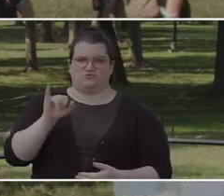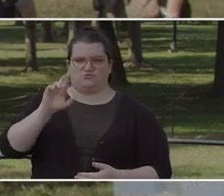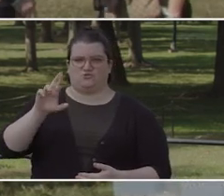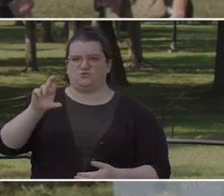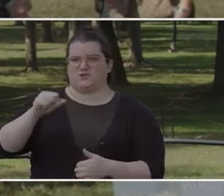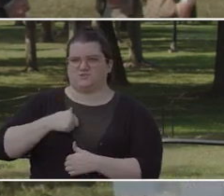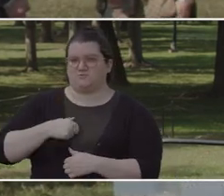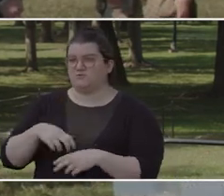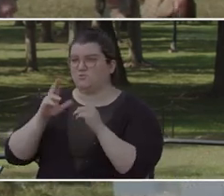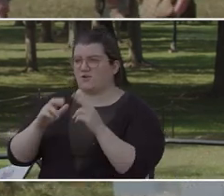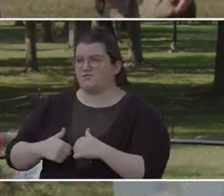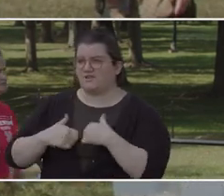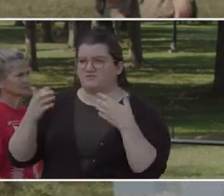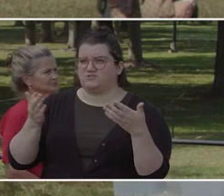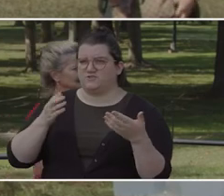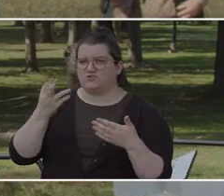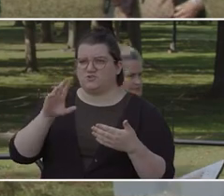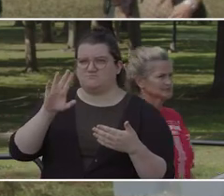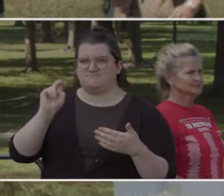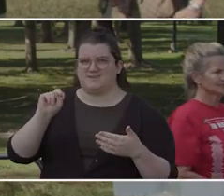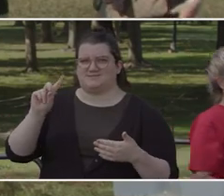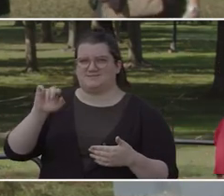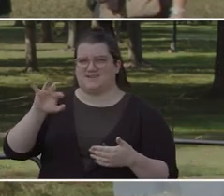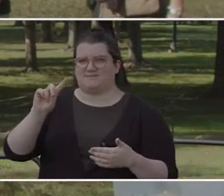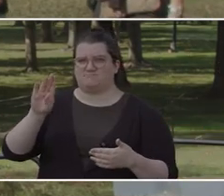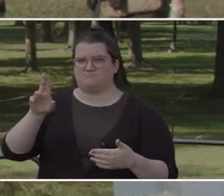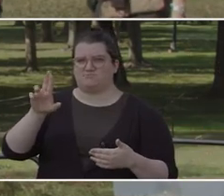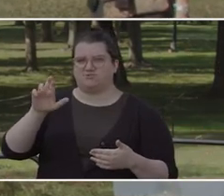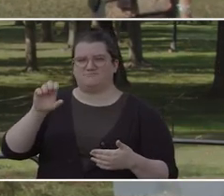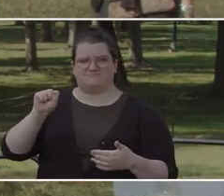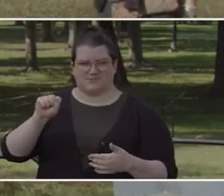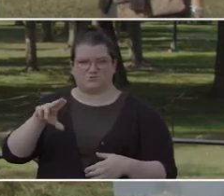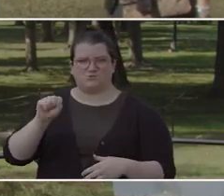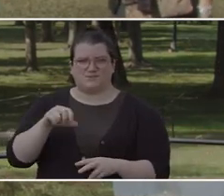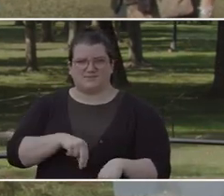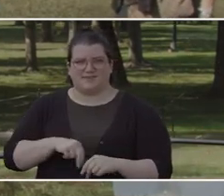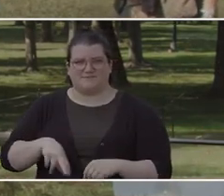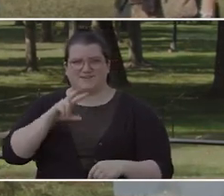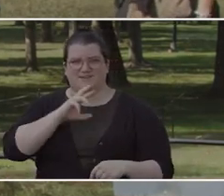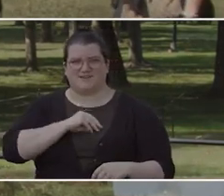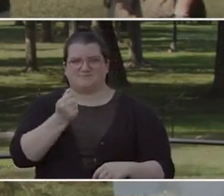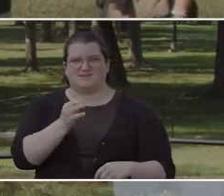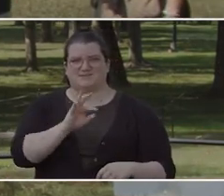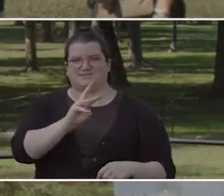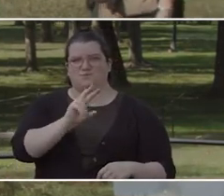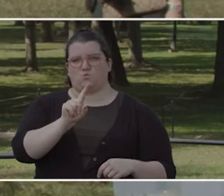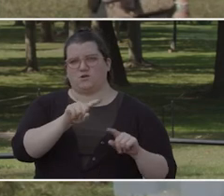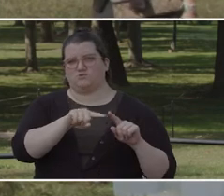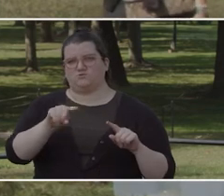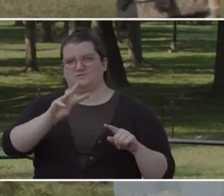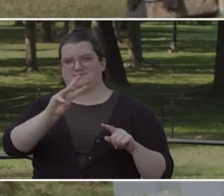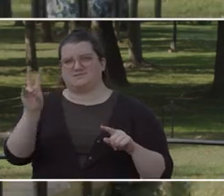To honor the life and service of Herman David Burris, United States Navy, Vietnam, 61 to 67.